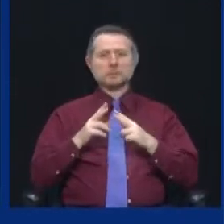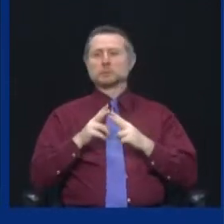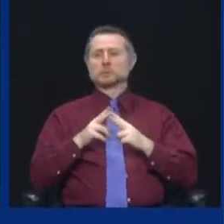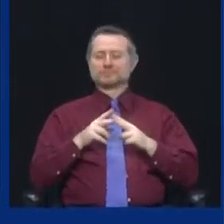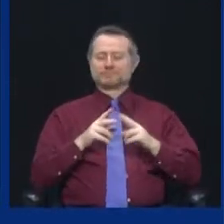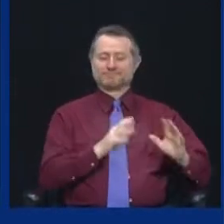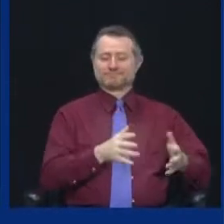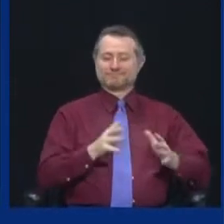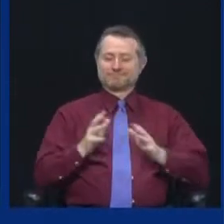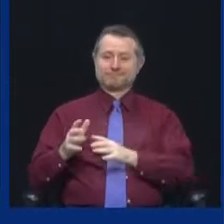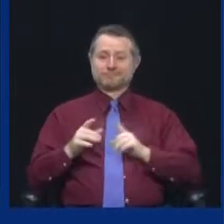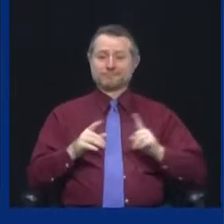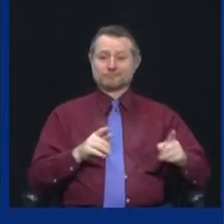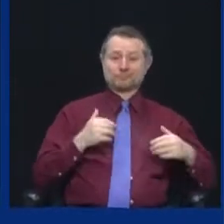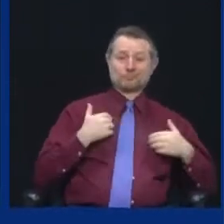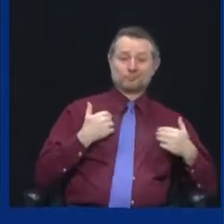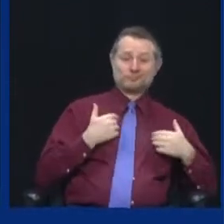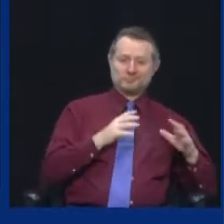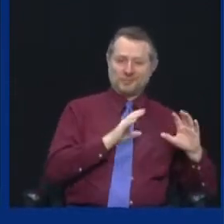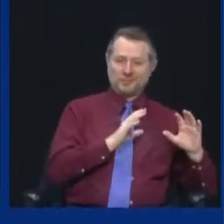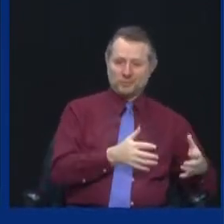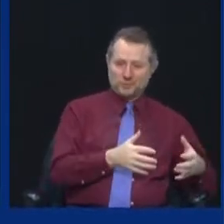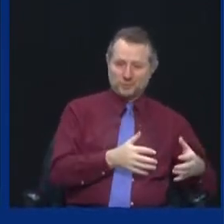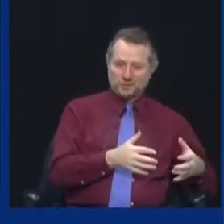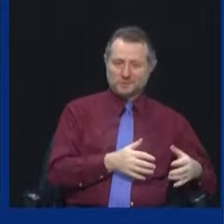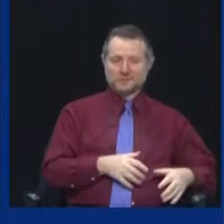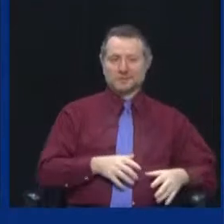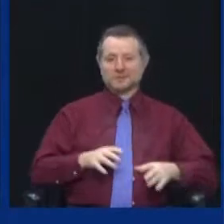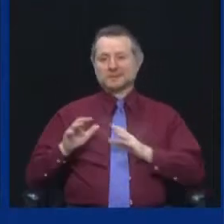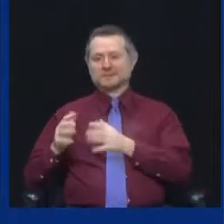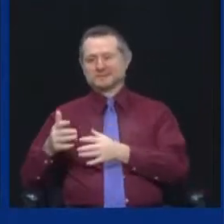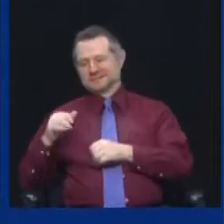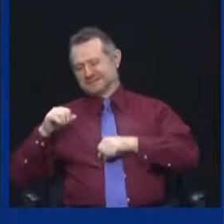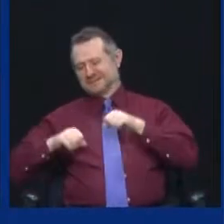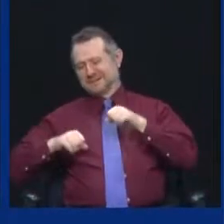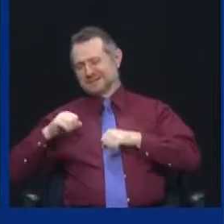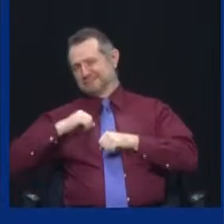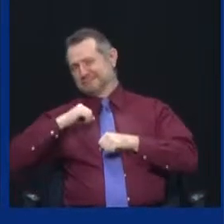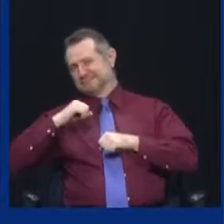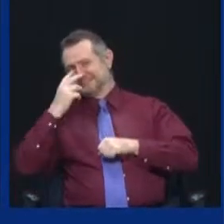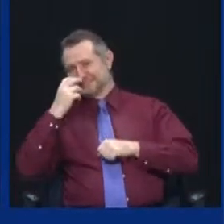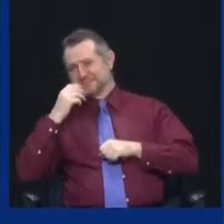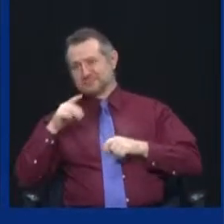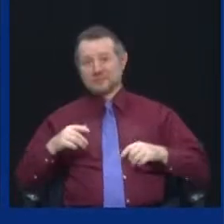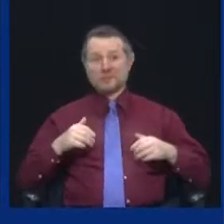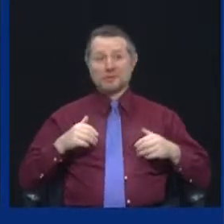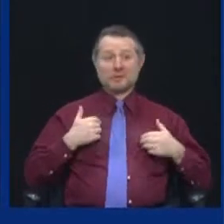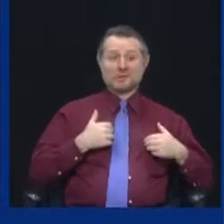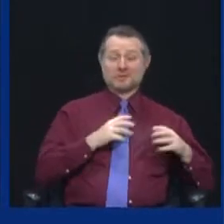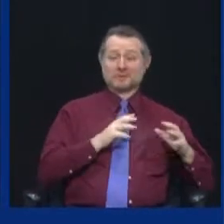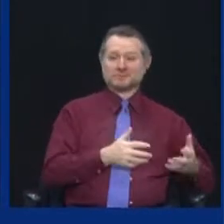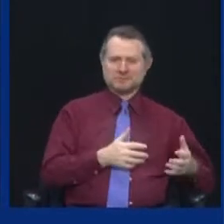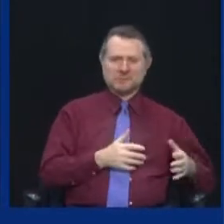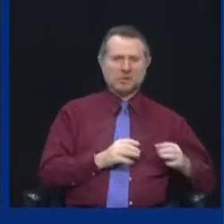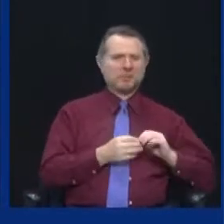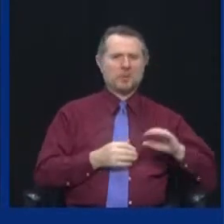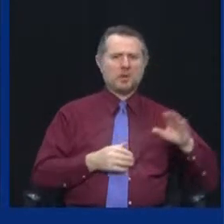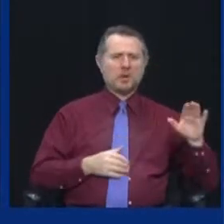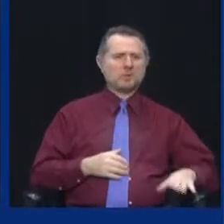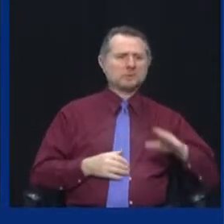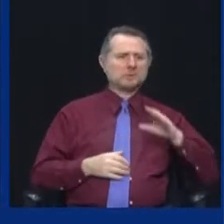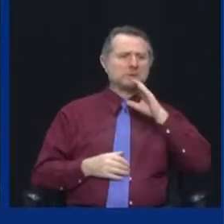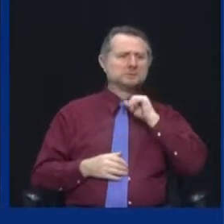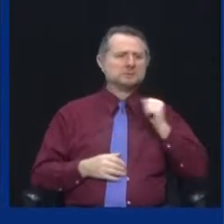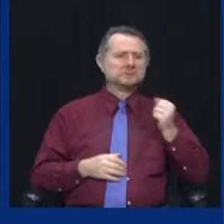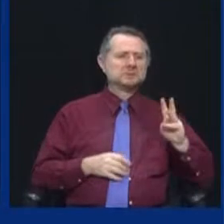the youthful and the doubtful. The youthful are much lower. You see 16 to